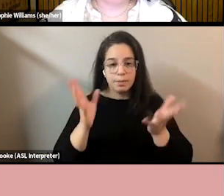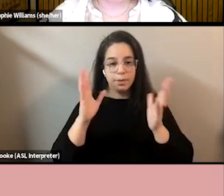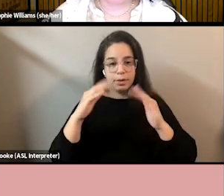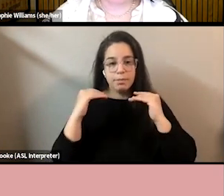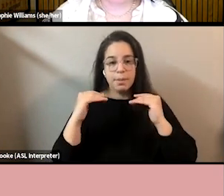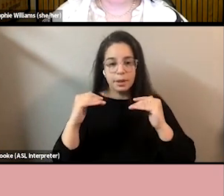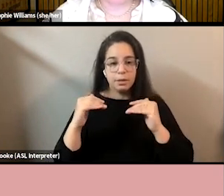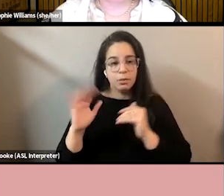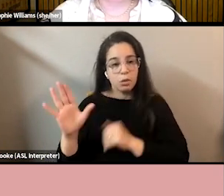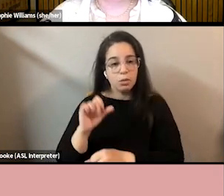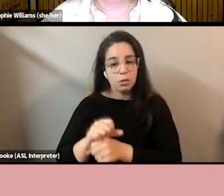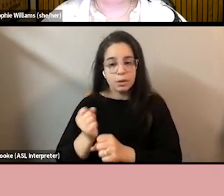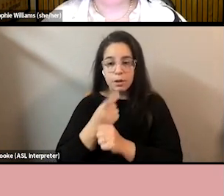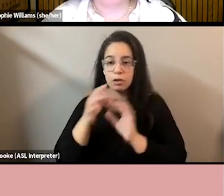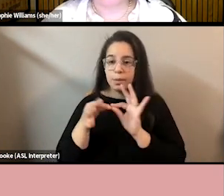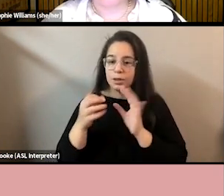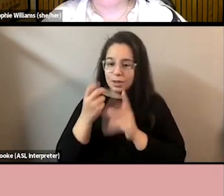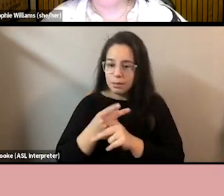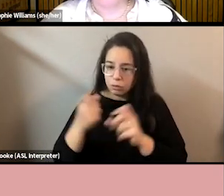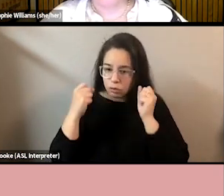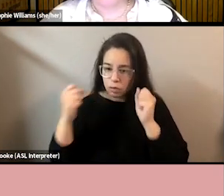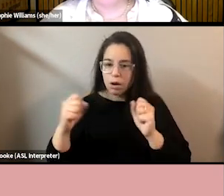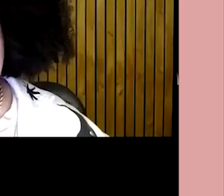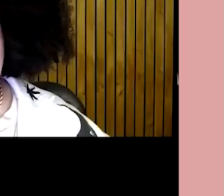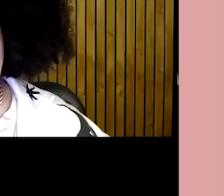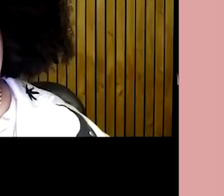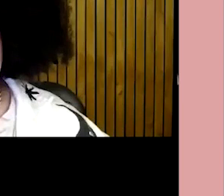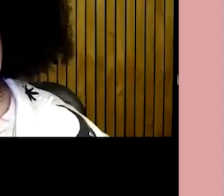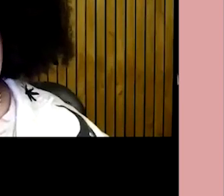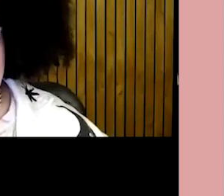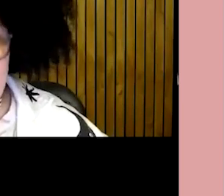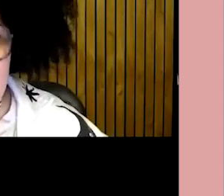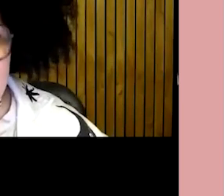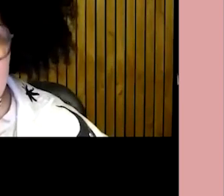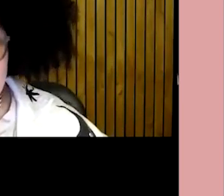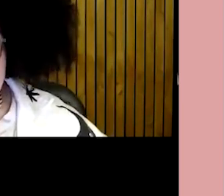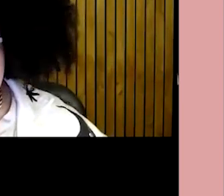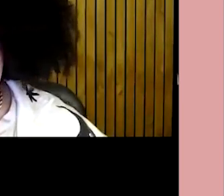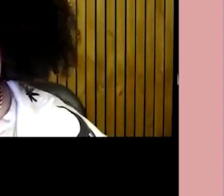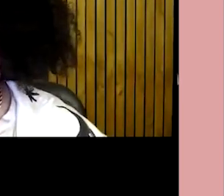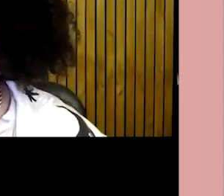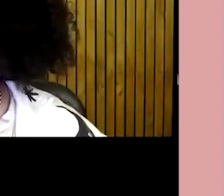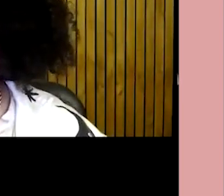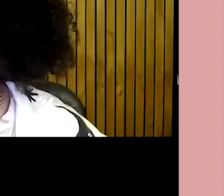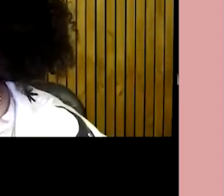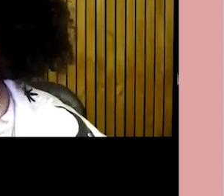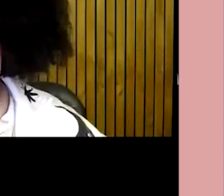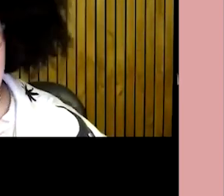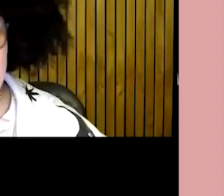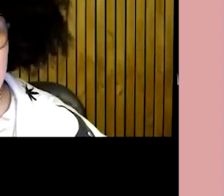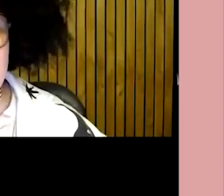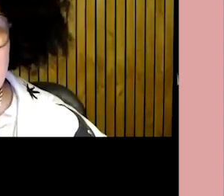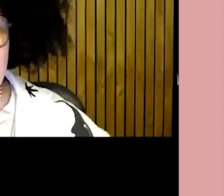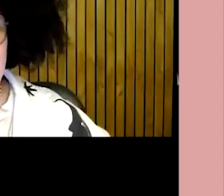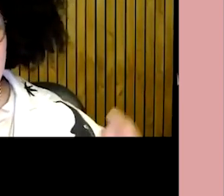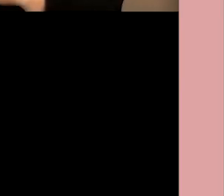job is to keep the message strong. So we ran over a little bit because everything else also ran